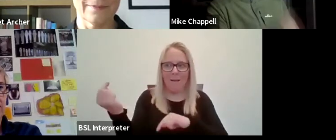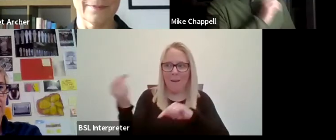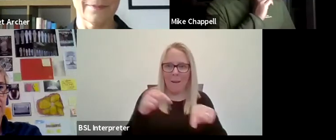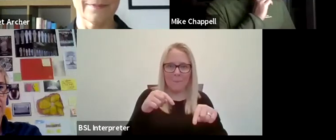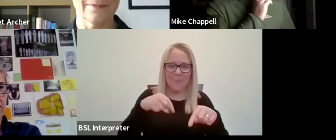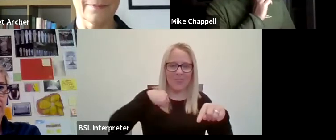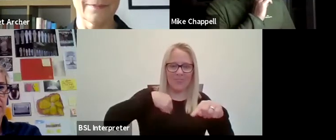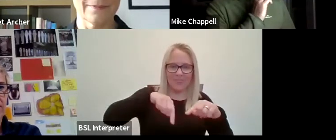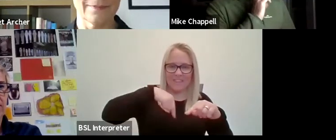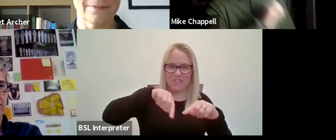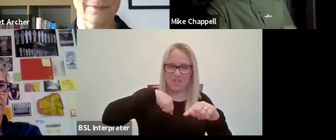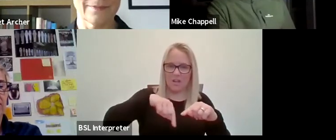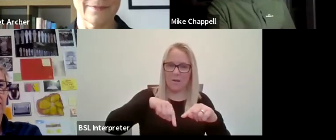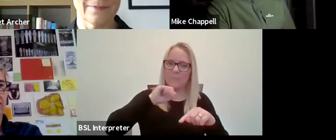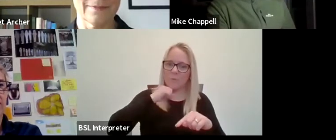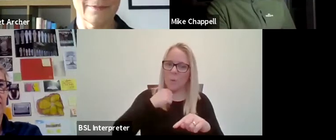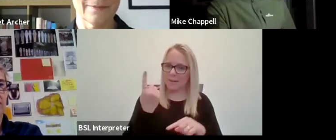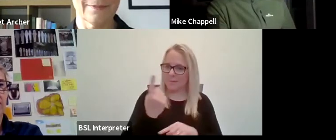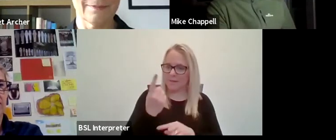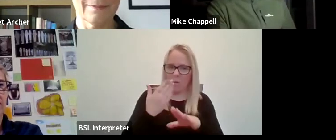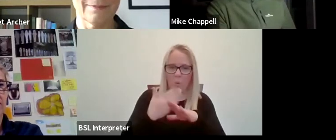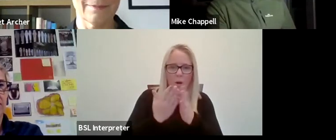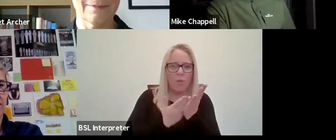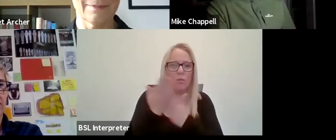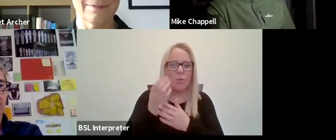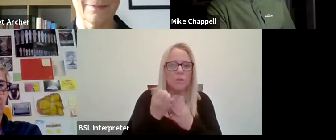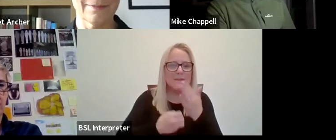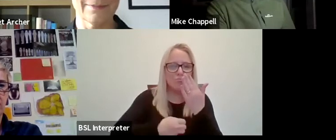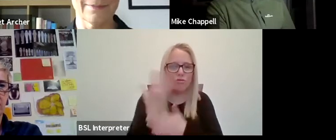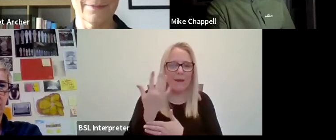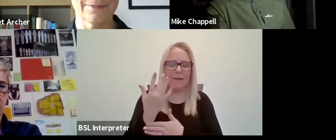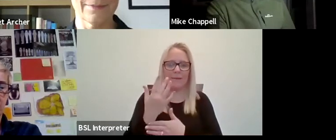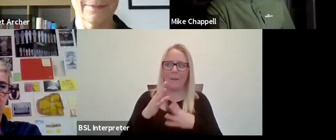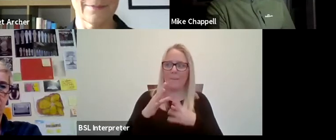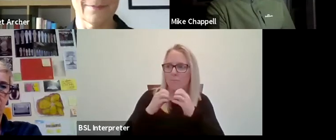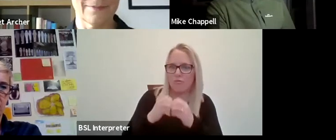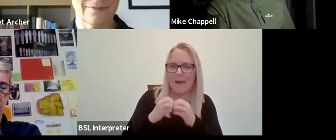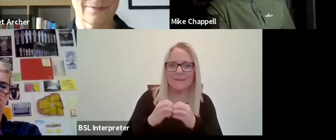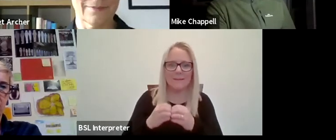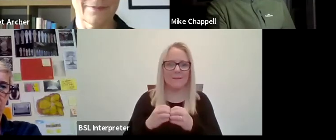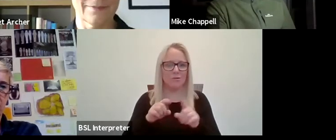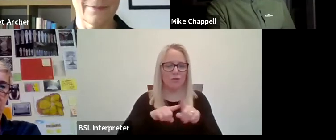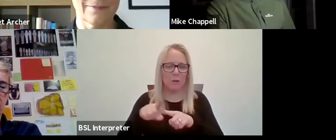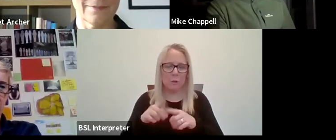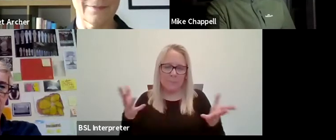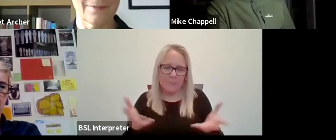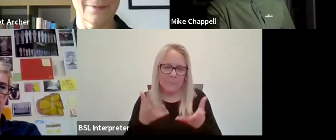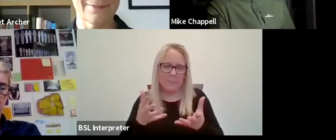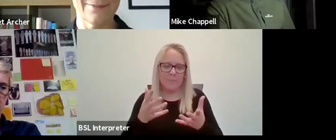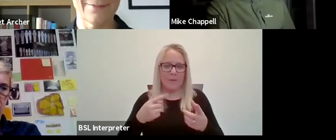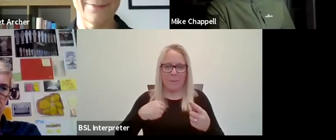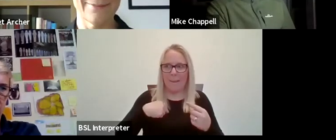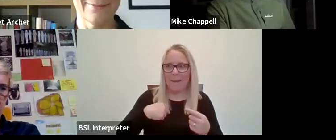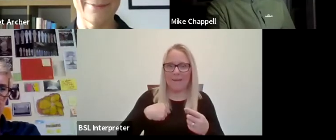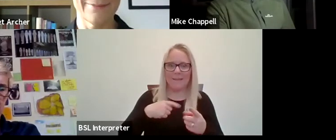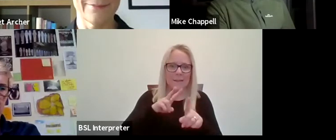have been working through the spring on rehearsing, trialing out when an audience laughs, reconfiguring their show all